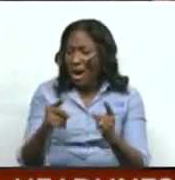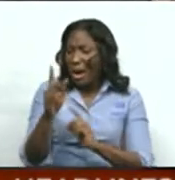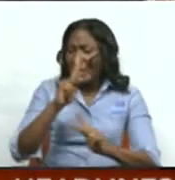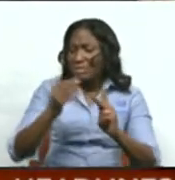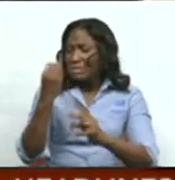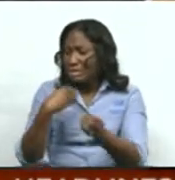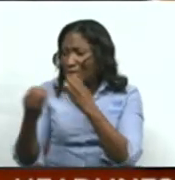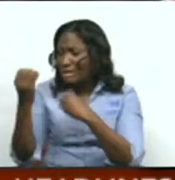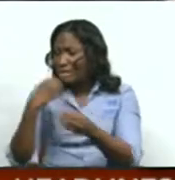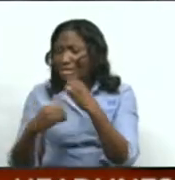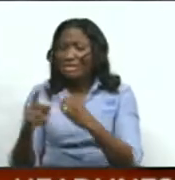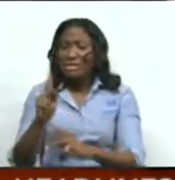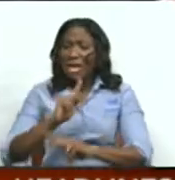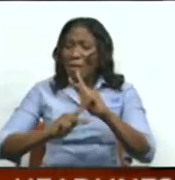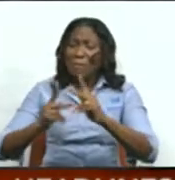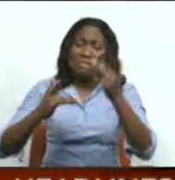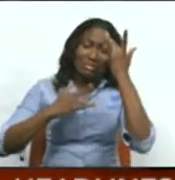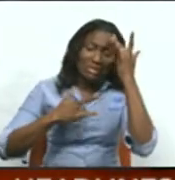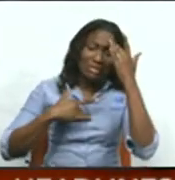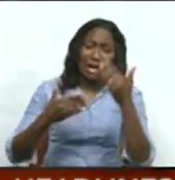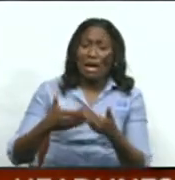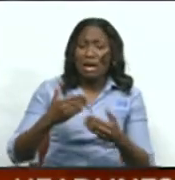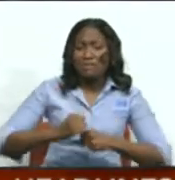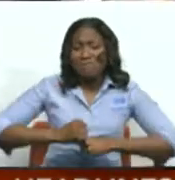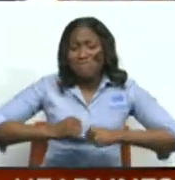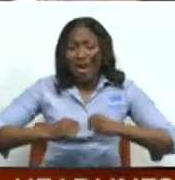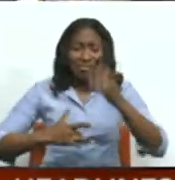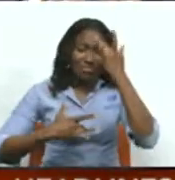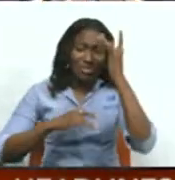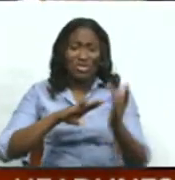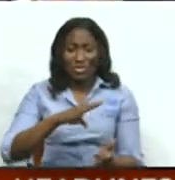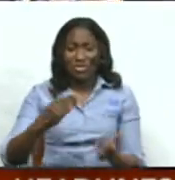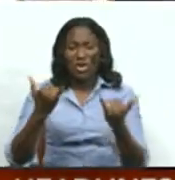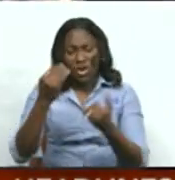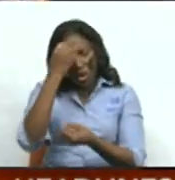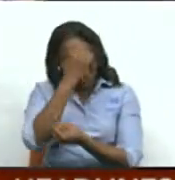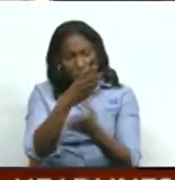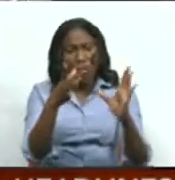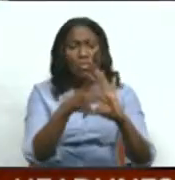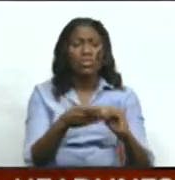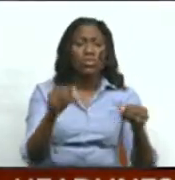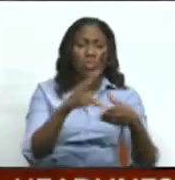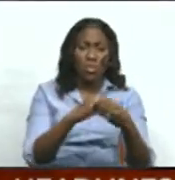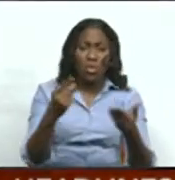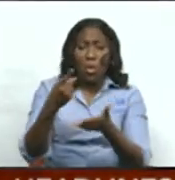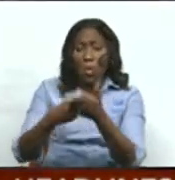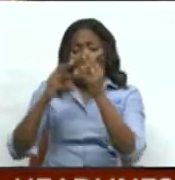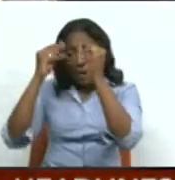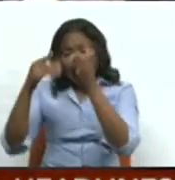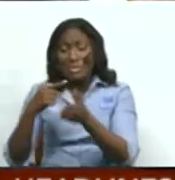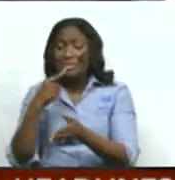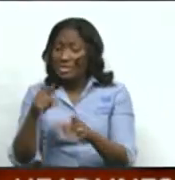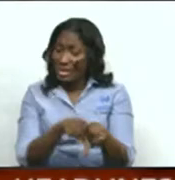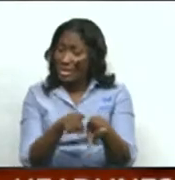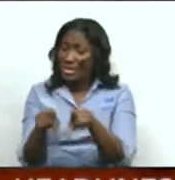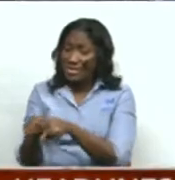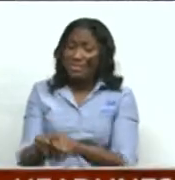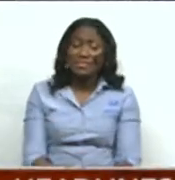the public healthcare system. Chester Sambrano brings us this report, including what the minister is saying about the suggestion for such